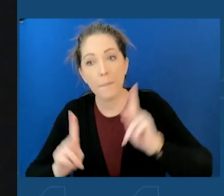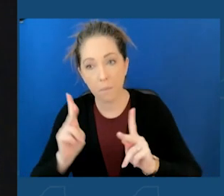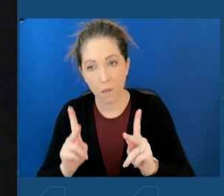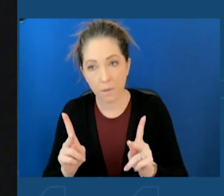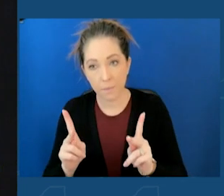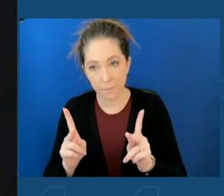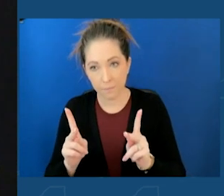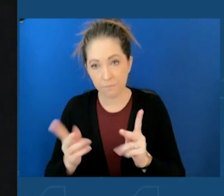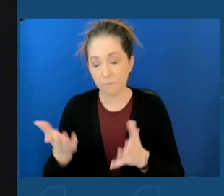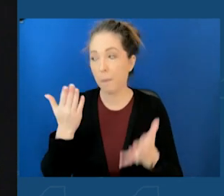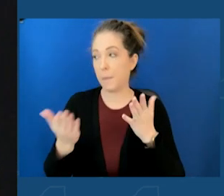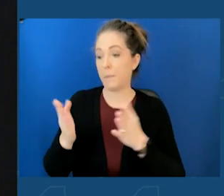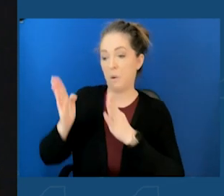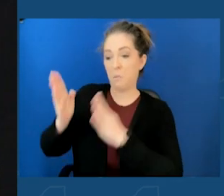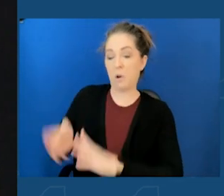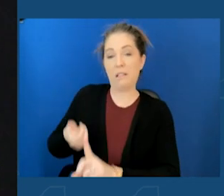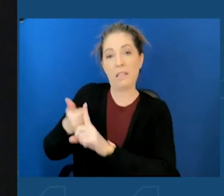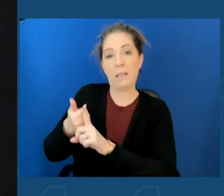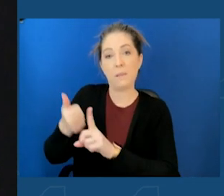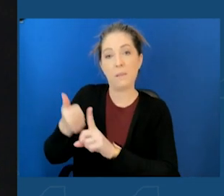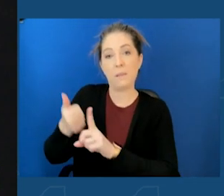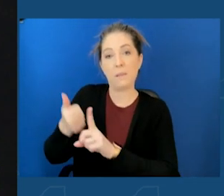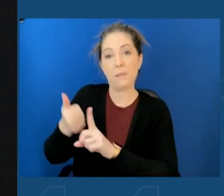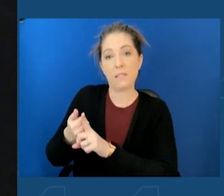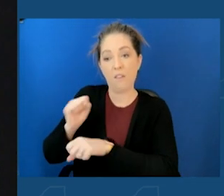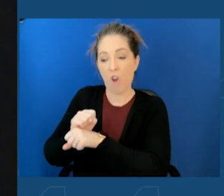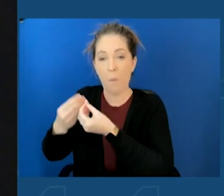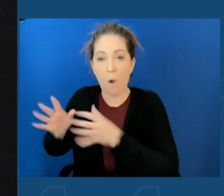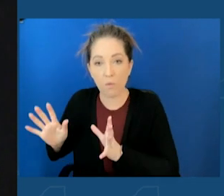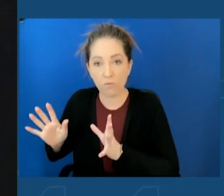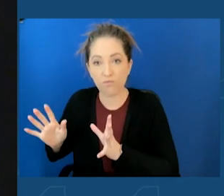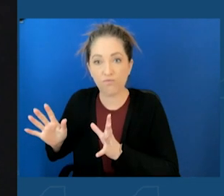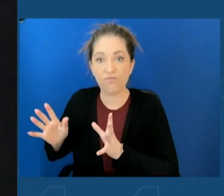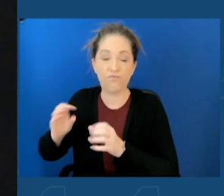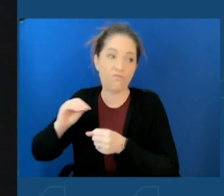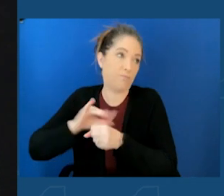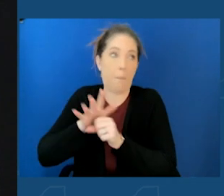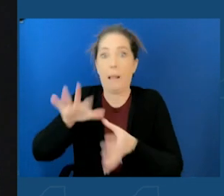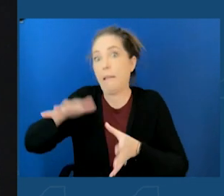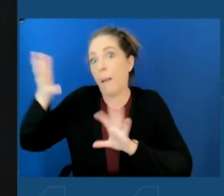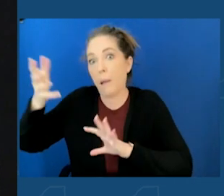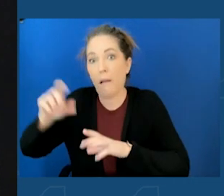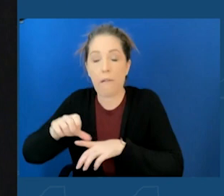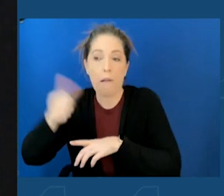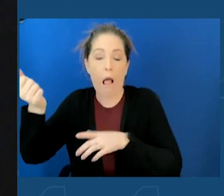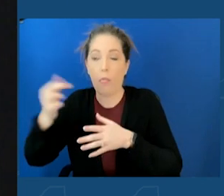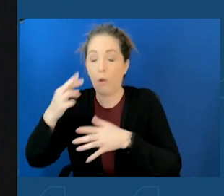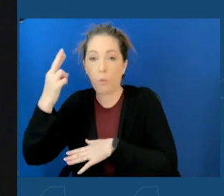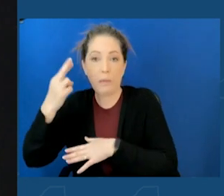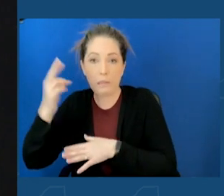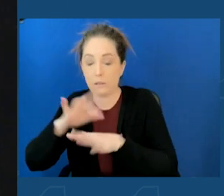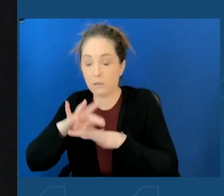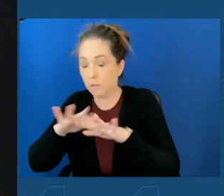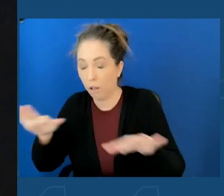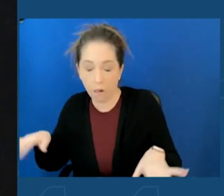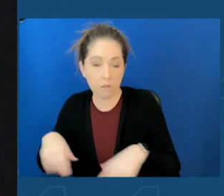who had a job that's now displaced, pandemic or other reasons, their company went away,